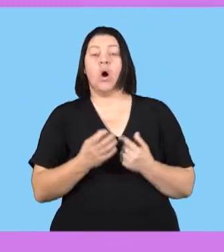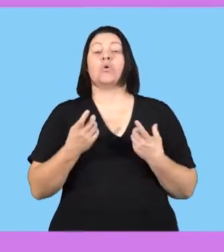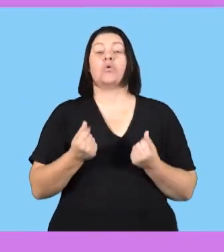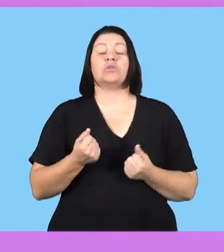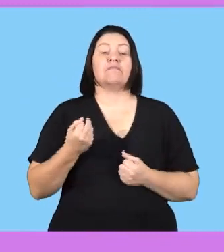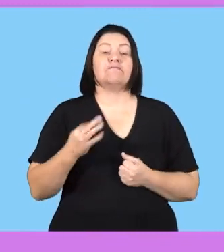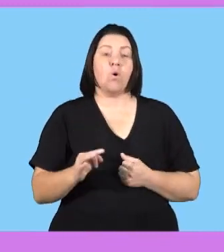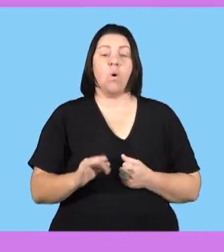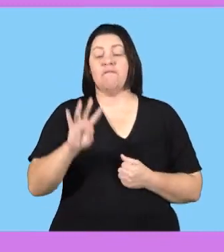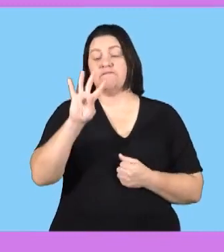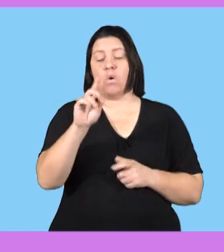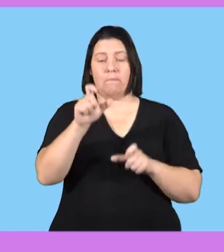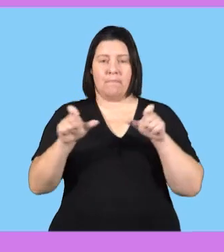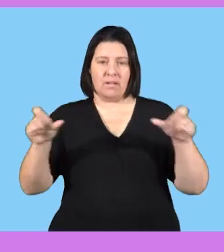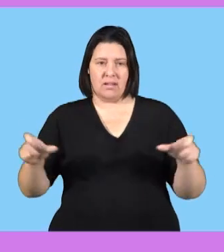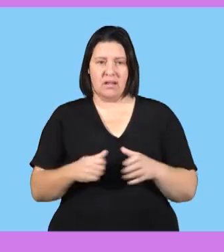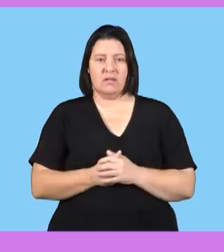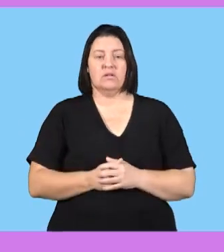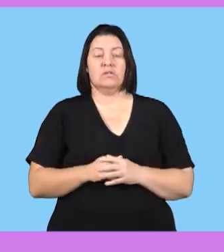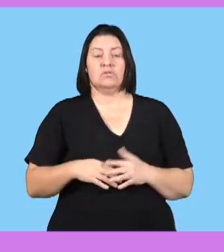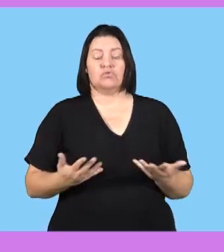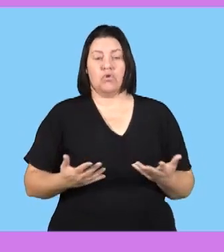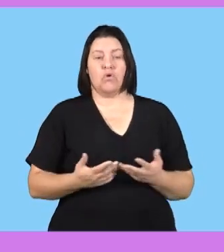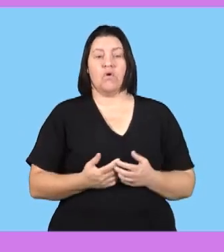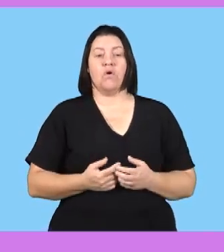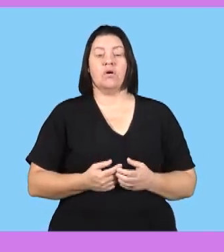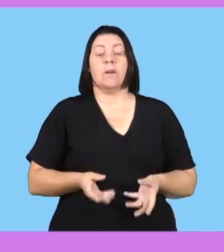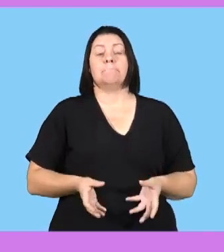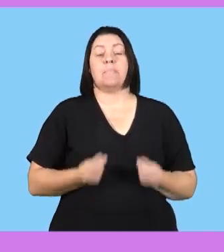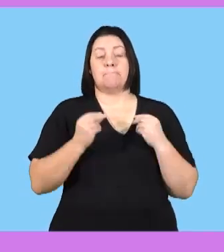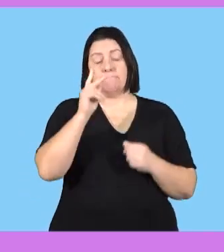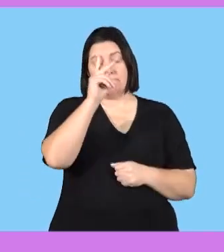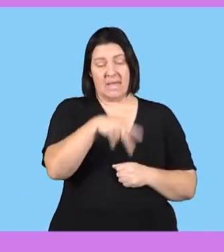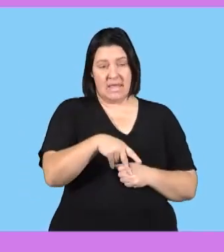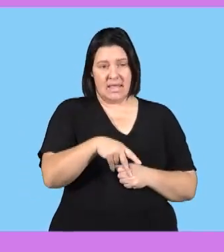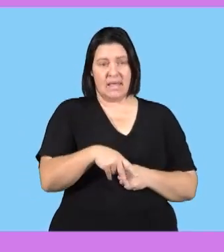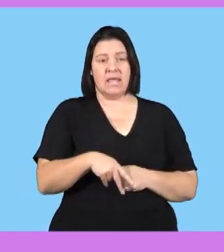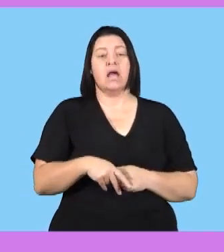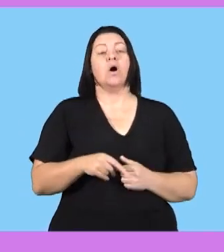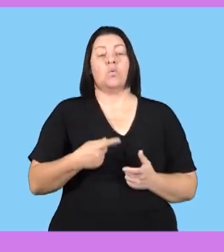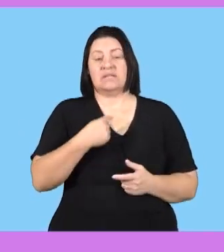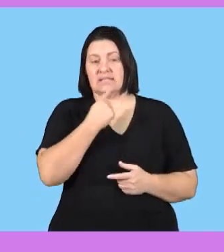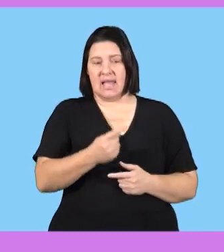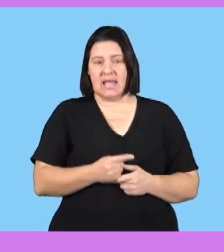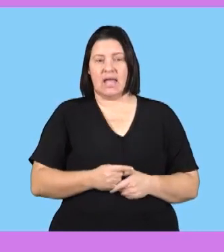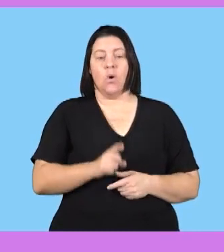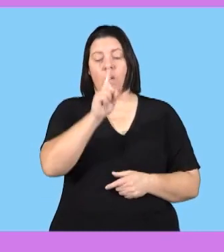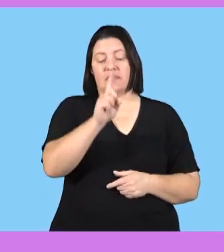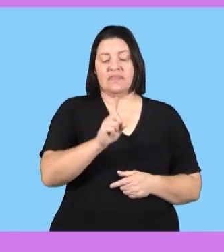cost for four people. So now, for us to determine the cost for four people, we will